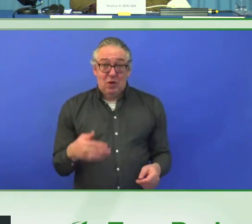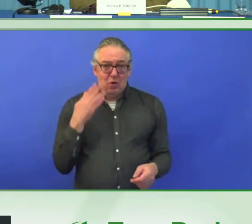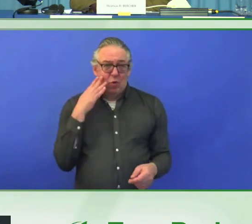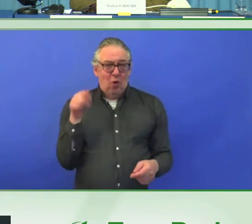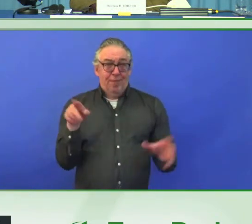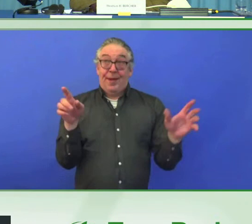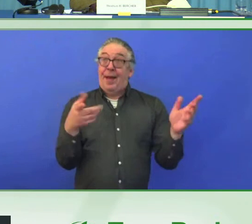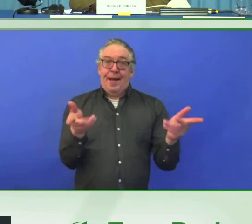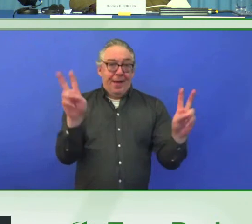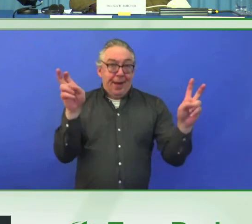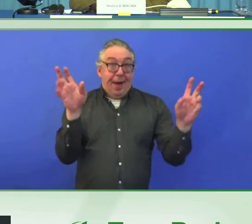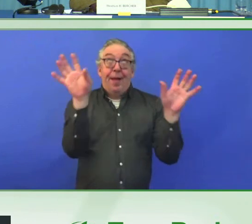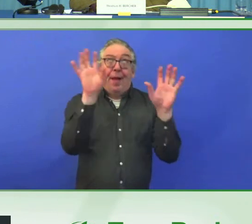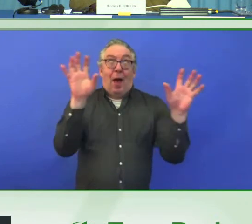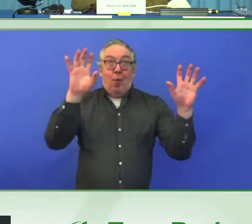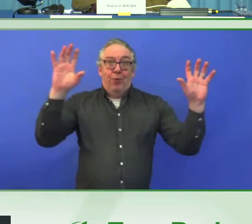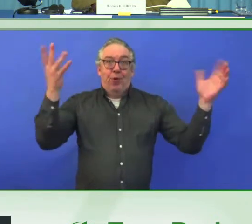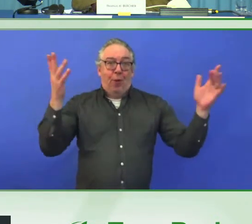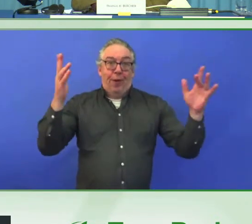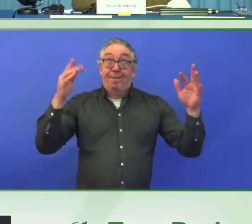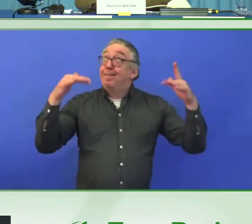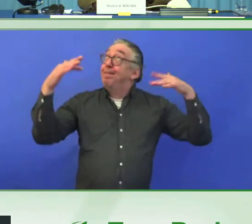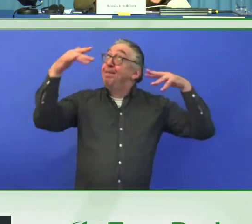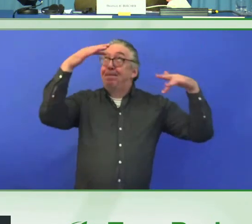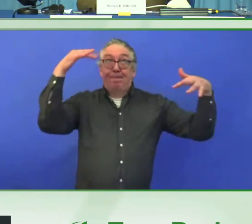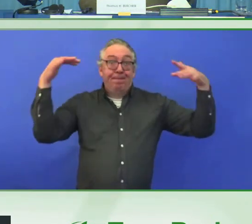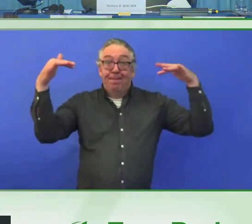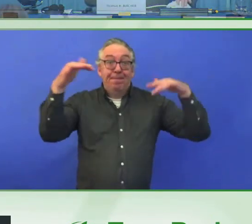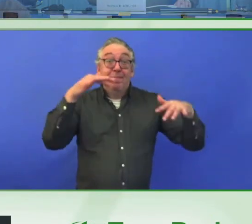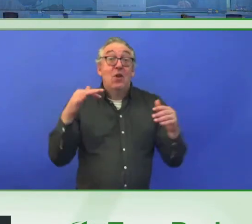ether. Many thanks. Bye-bye.